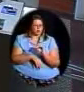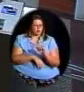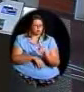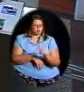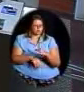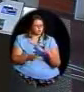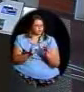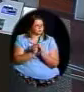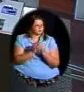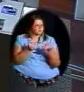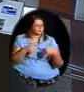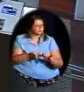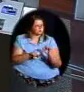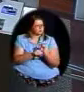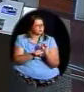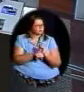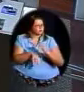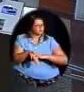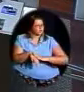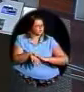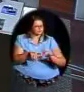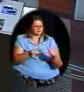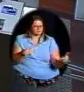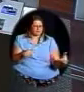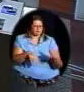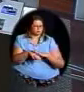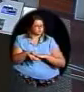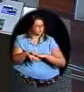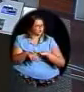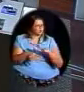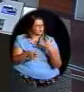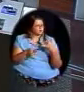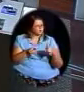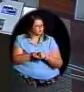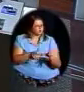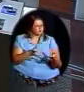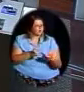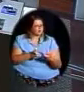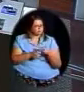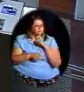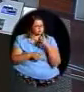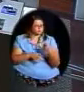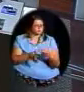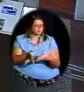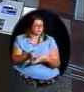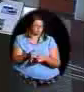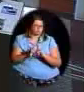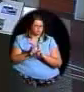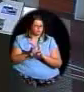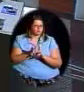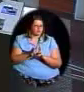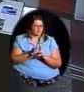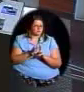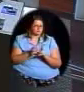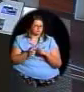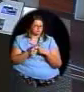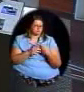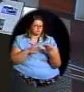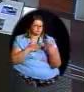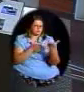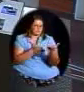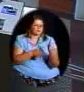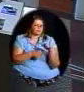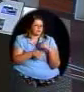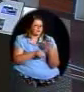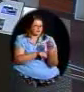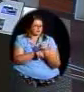meeting. We're still working on some language in that agreement, and I want to have a chance to thoroughly review that and have you take another look at it.